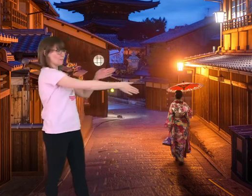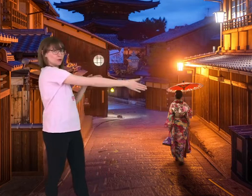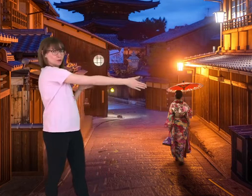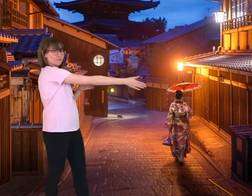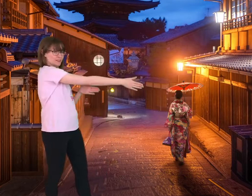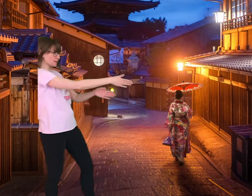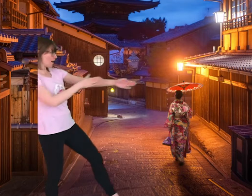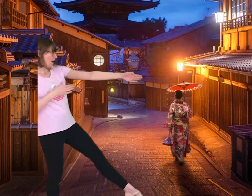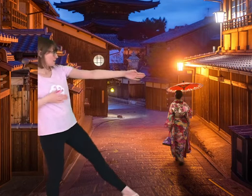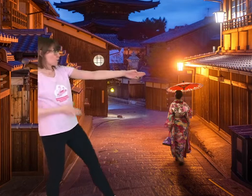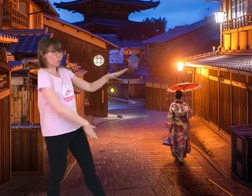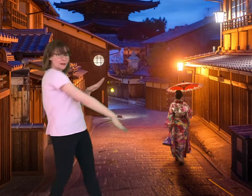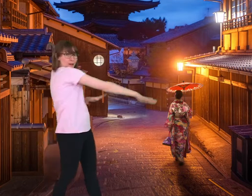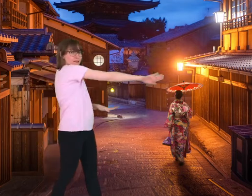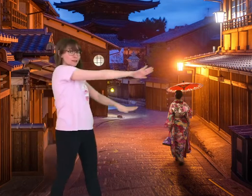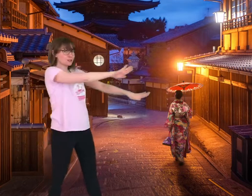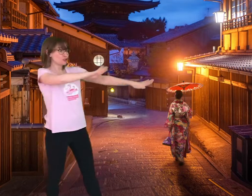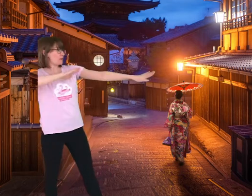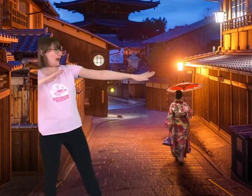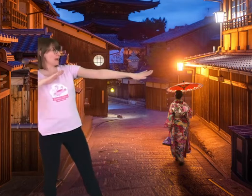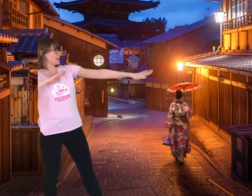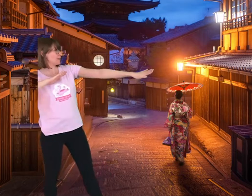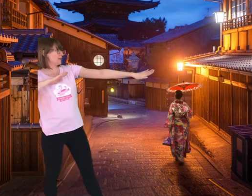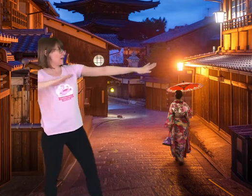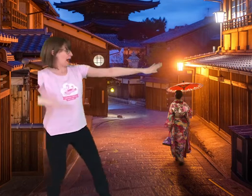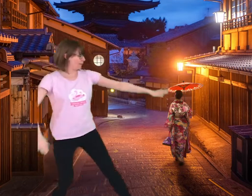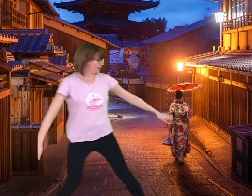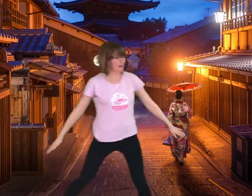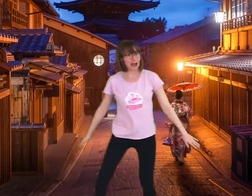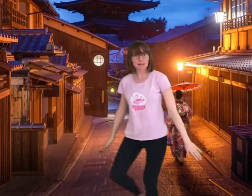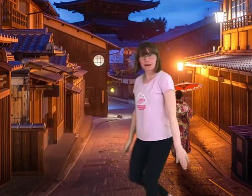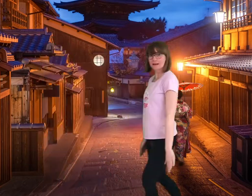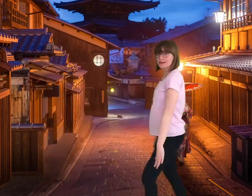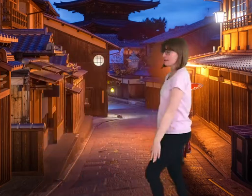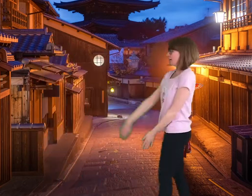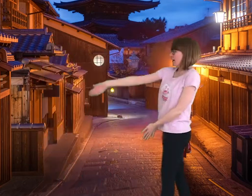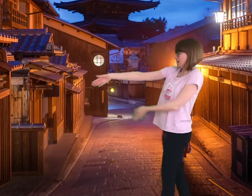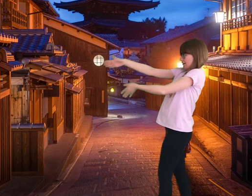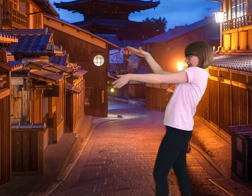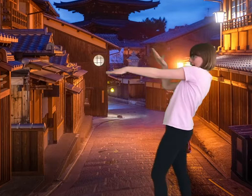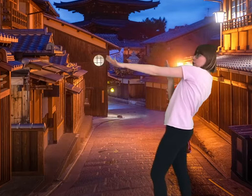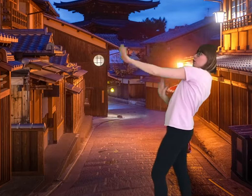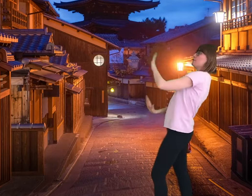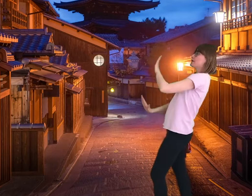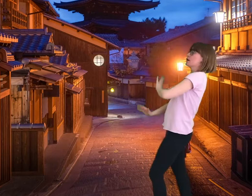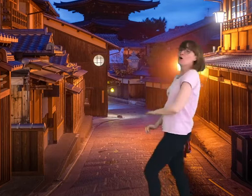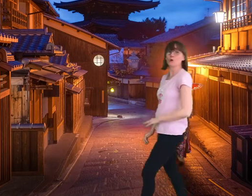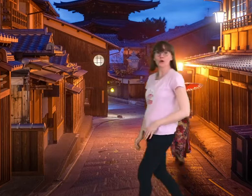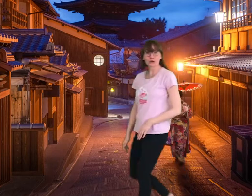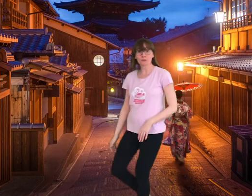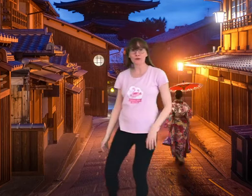your moves. So one person could do theirs, and then the next person does their